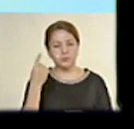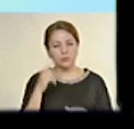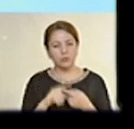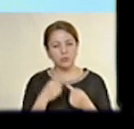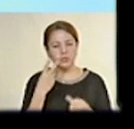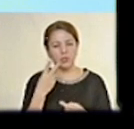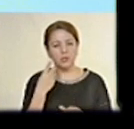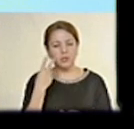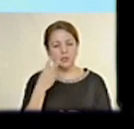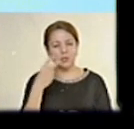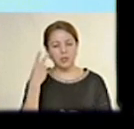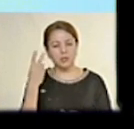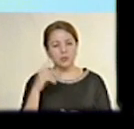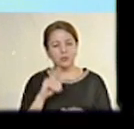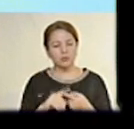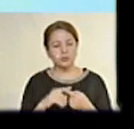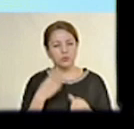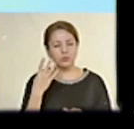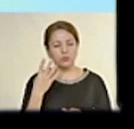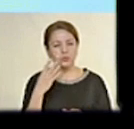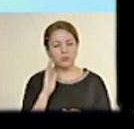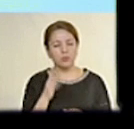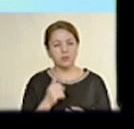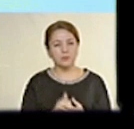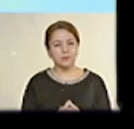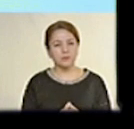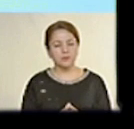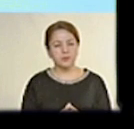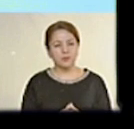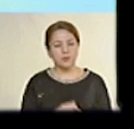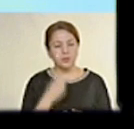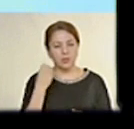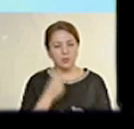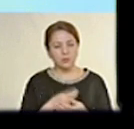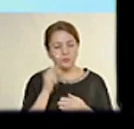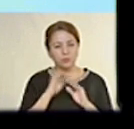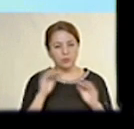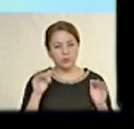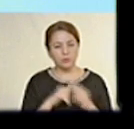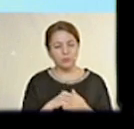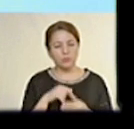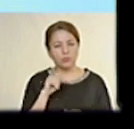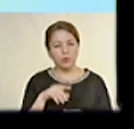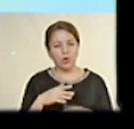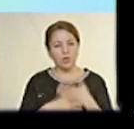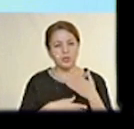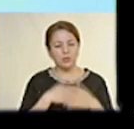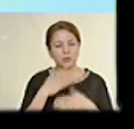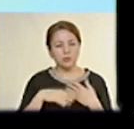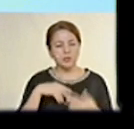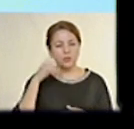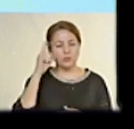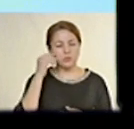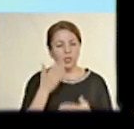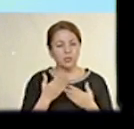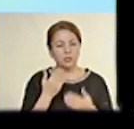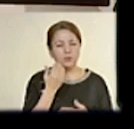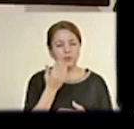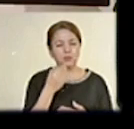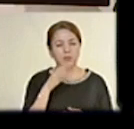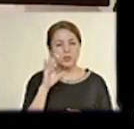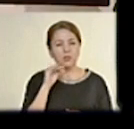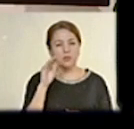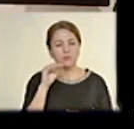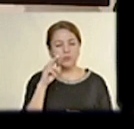2, 2 ga 2 ni qo'shsak 4 hosil bo'lyapti. Aziz o'quvchilar, bu aralash sonimizda agar sizda ifodaning